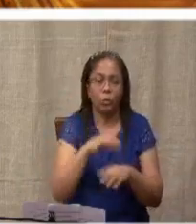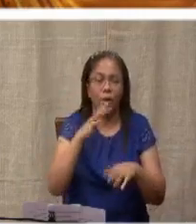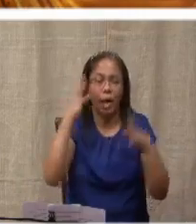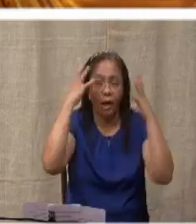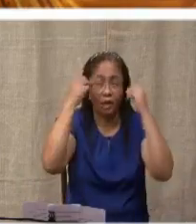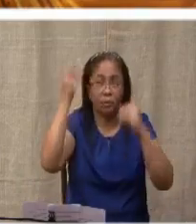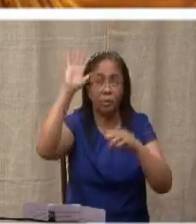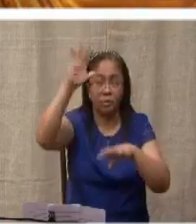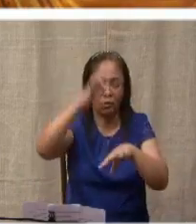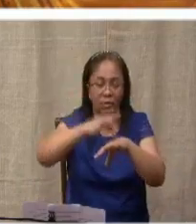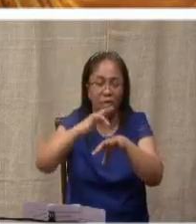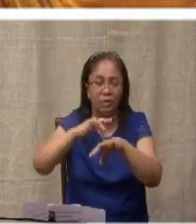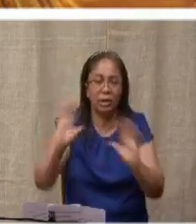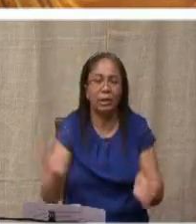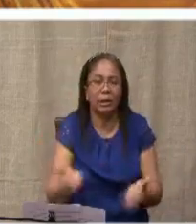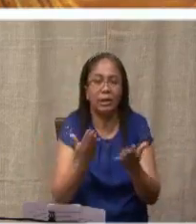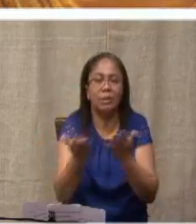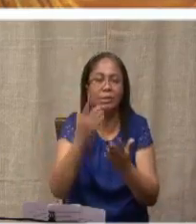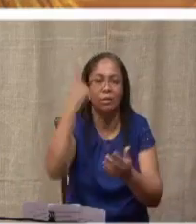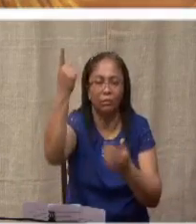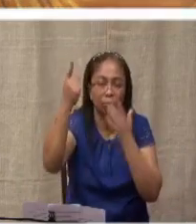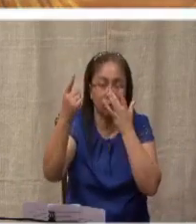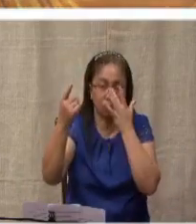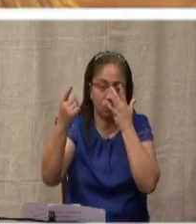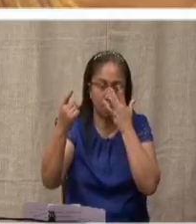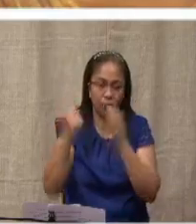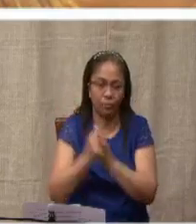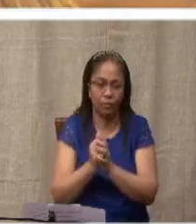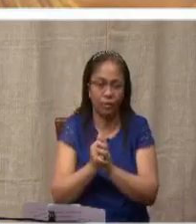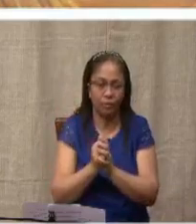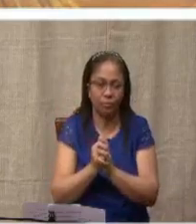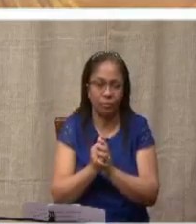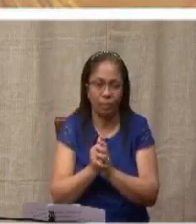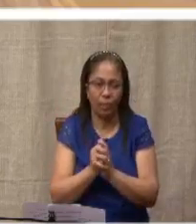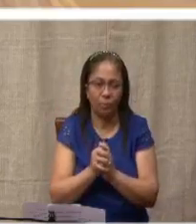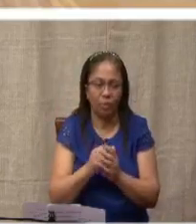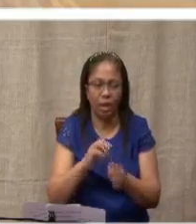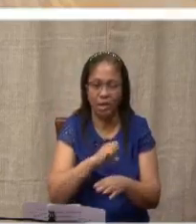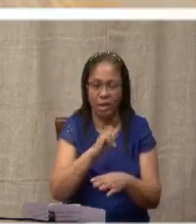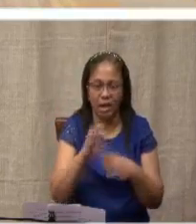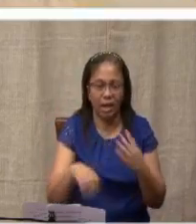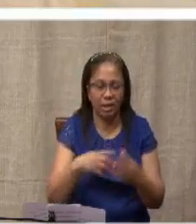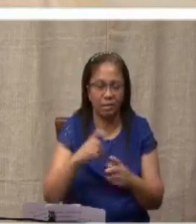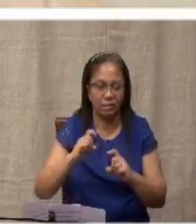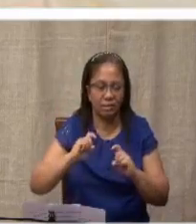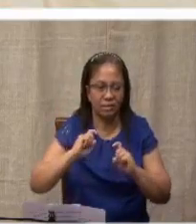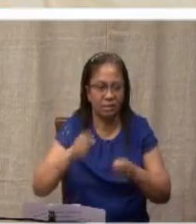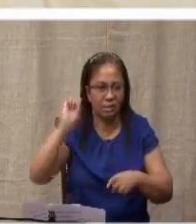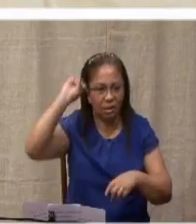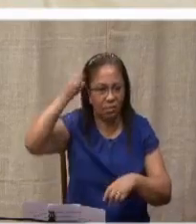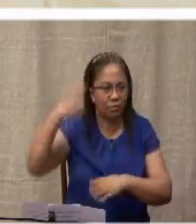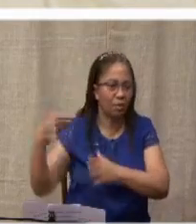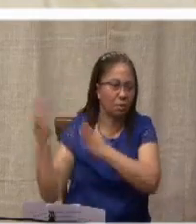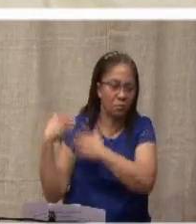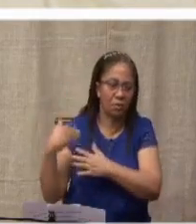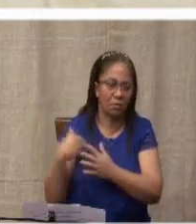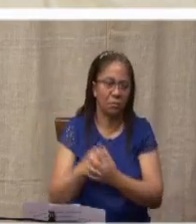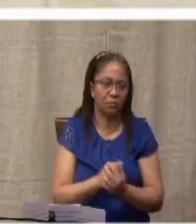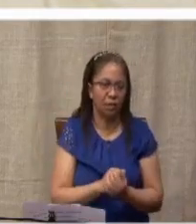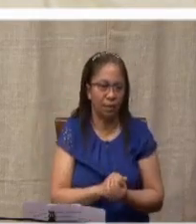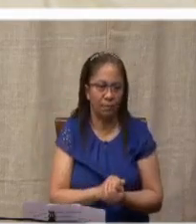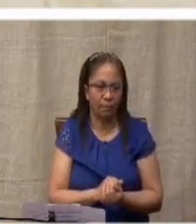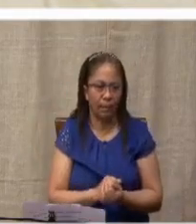touch to get up and serve you and to end the ancient rebellion in our hearts and in our families